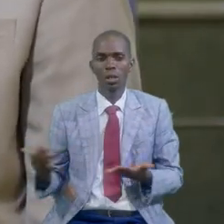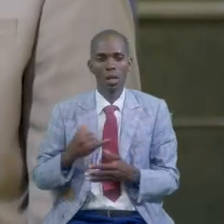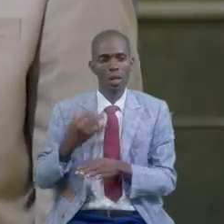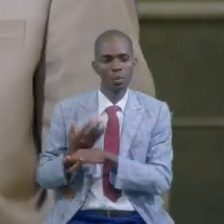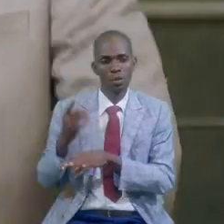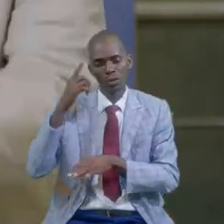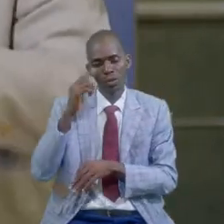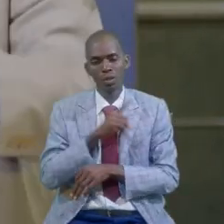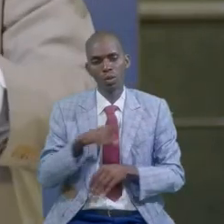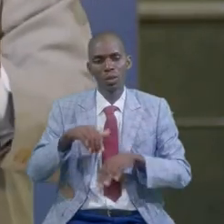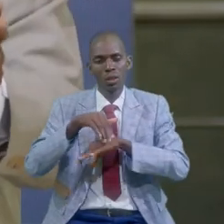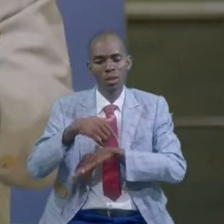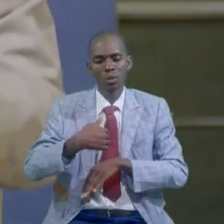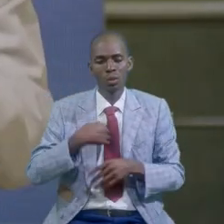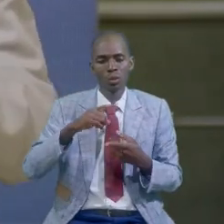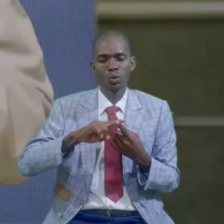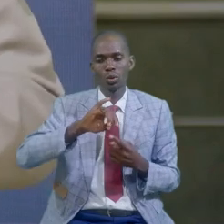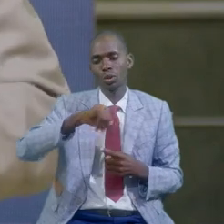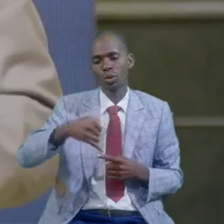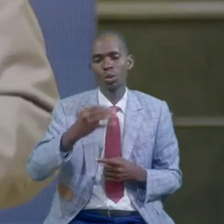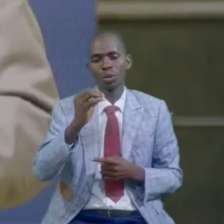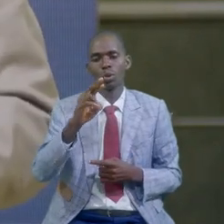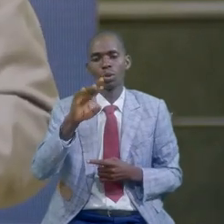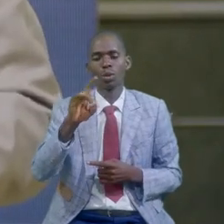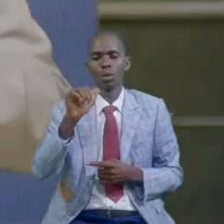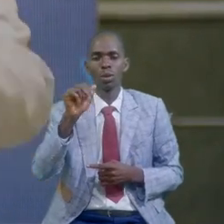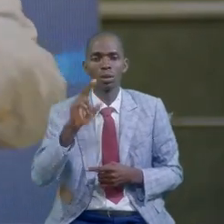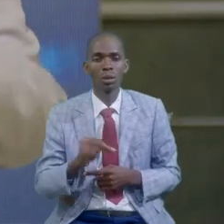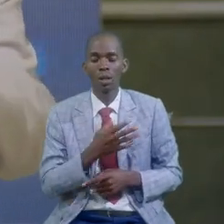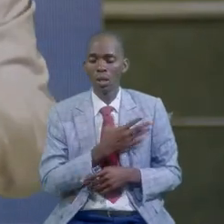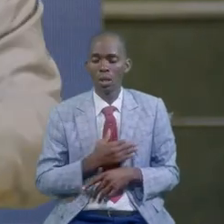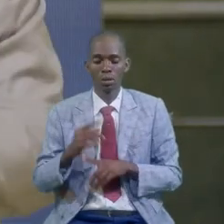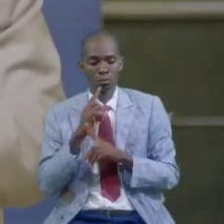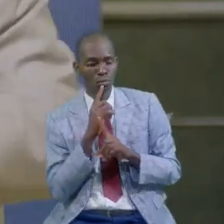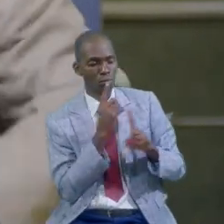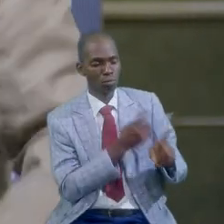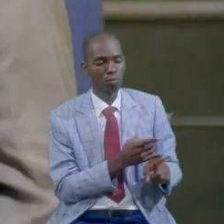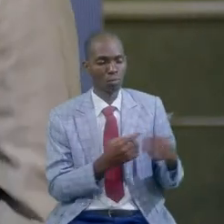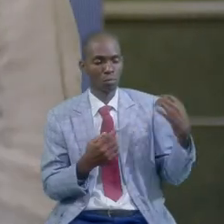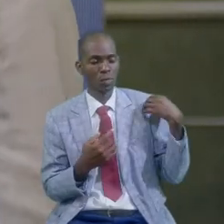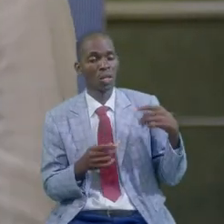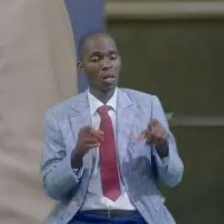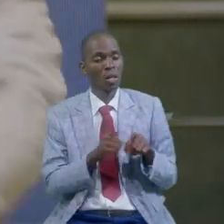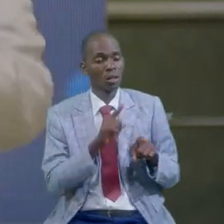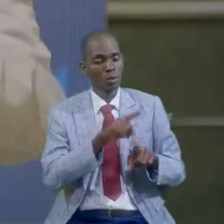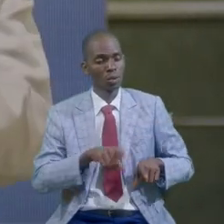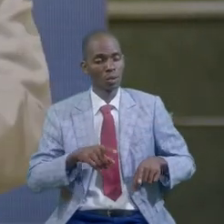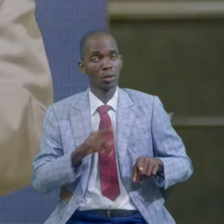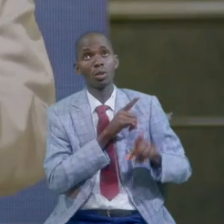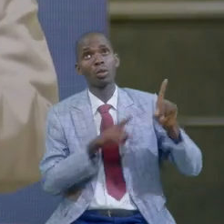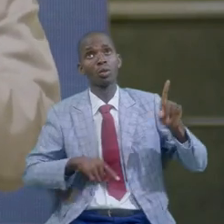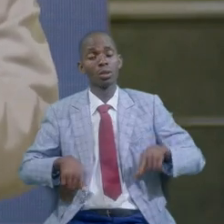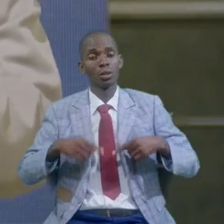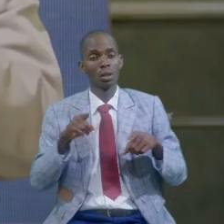to Jordan. And he said, as the Lord liveth, and as thy soul liveth, I will not leave thee.